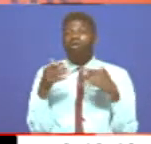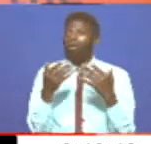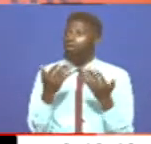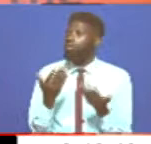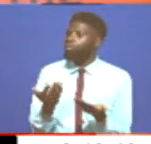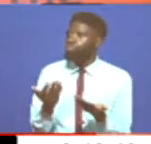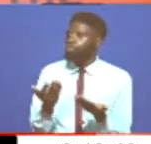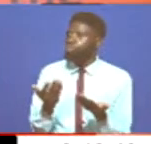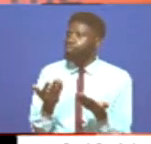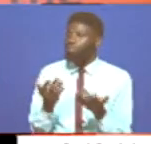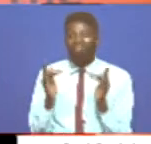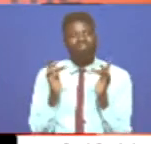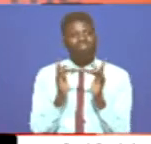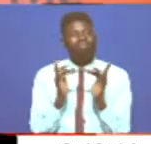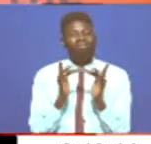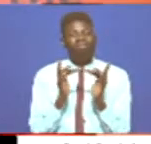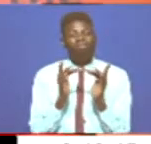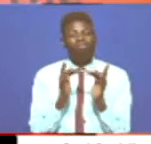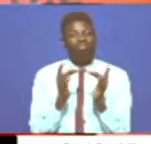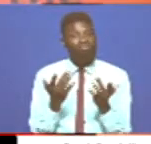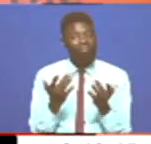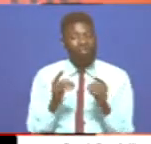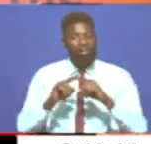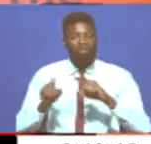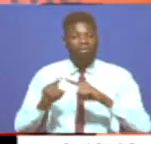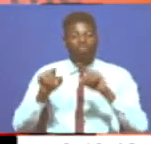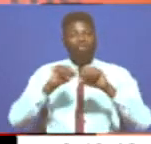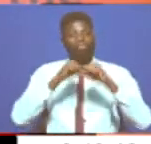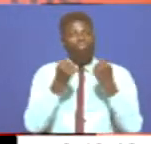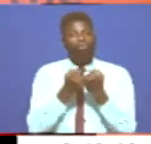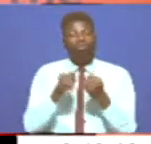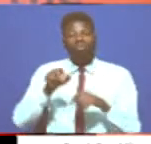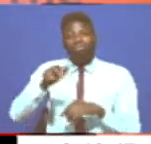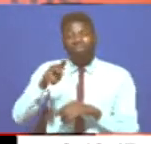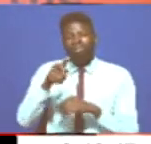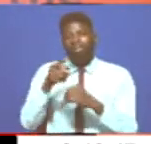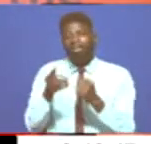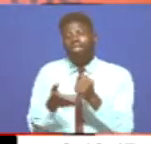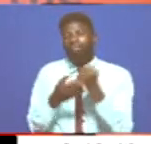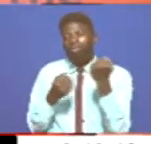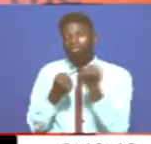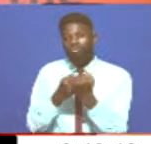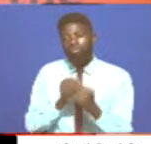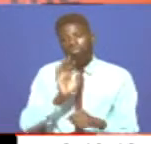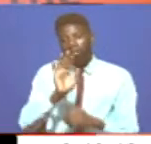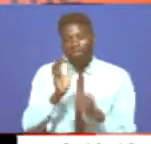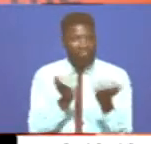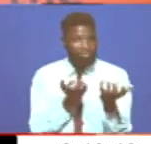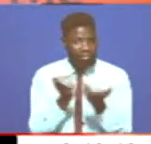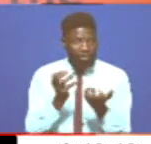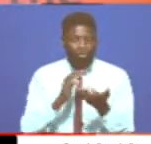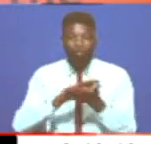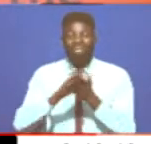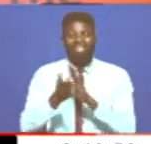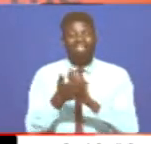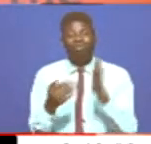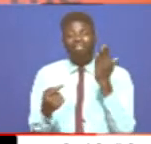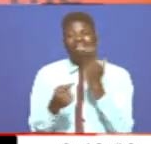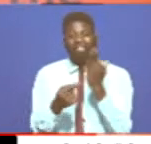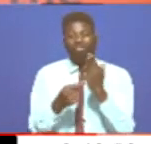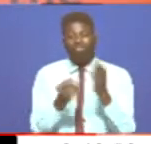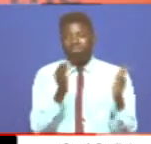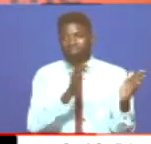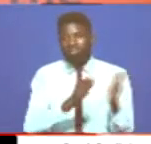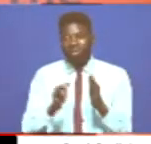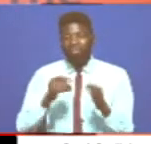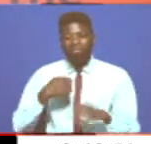on the internet, on various social media to support your businesses? Without a digital strategy, I think you're going to